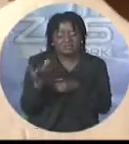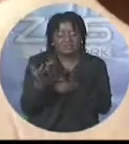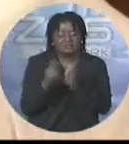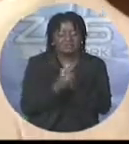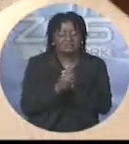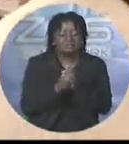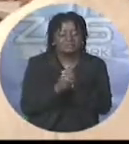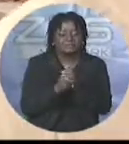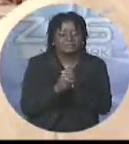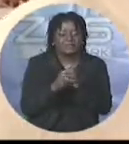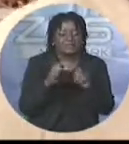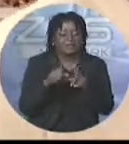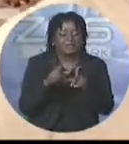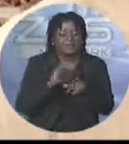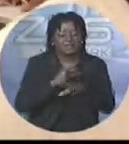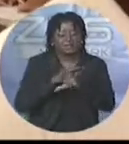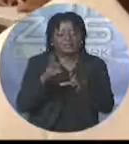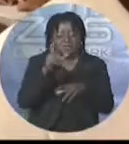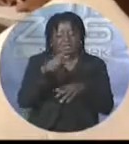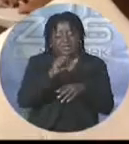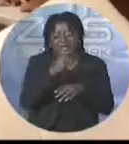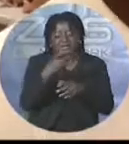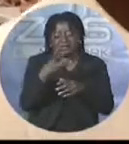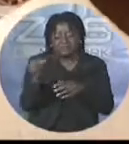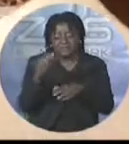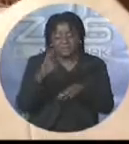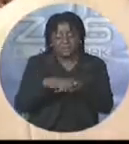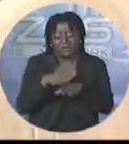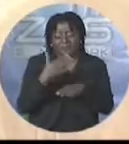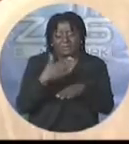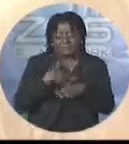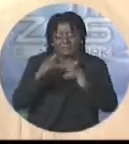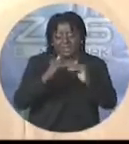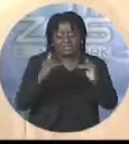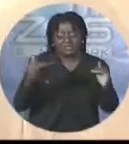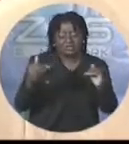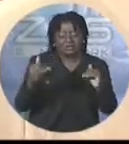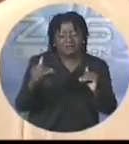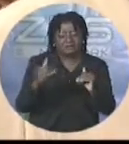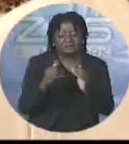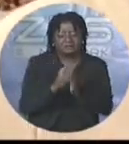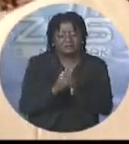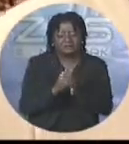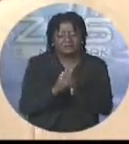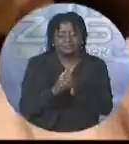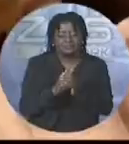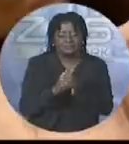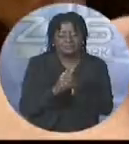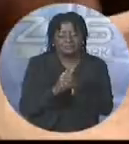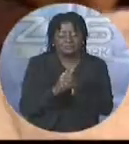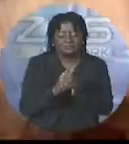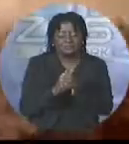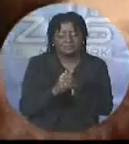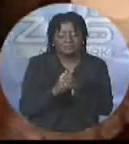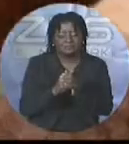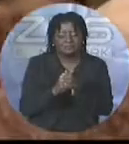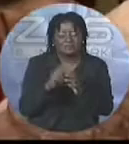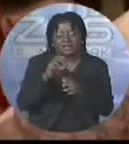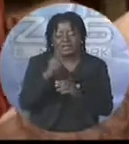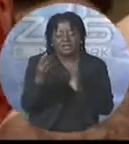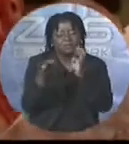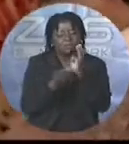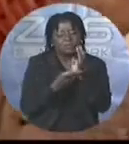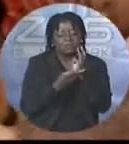my knowledge, I don't need none of them on my job. Because there ain't much of them out here could beat me carving this fast enough. Another wood carver,